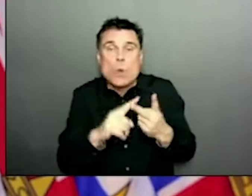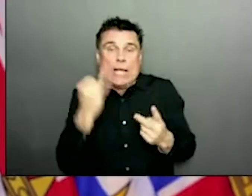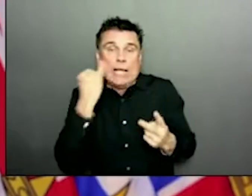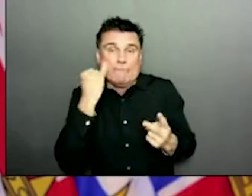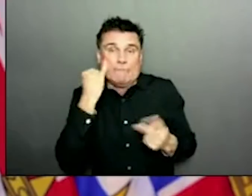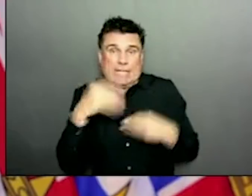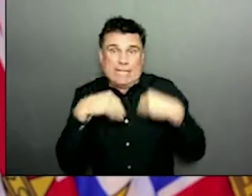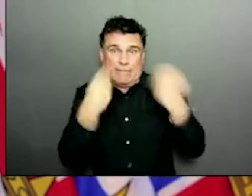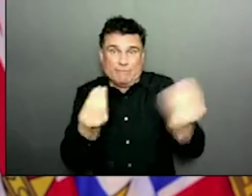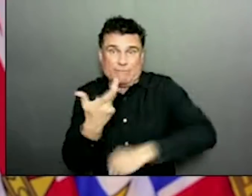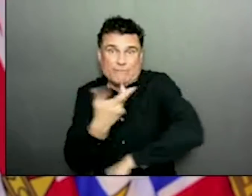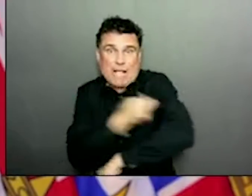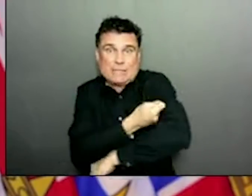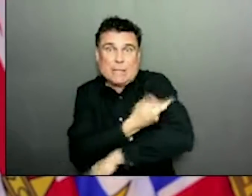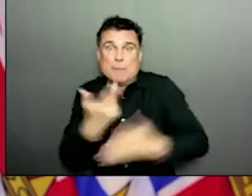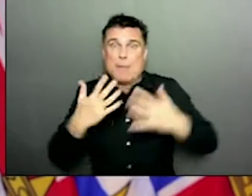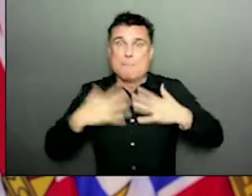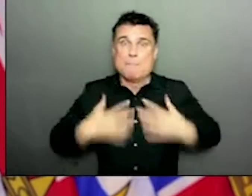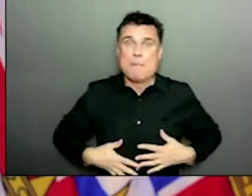well.